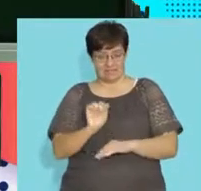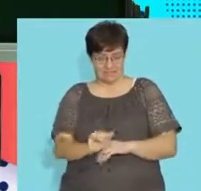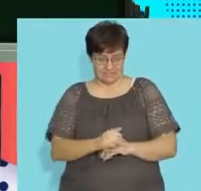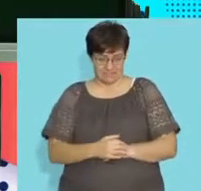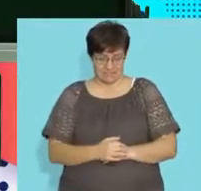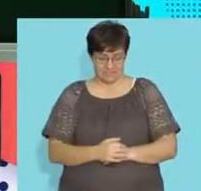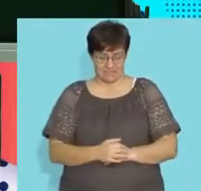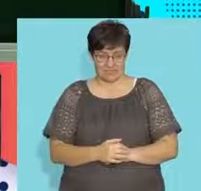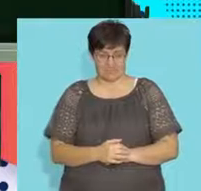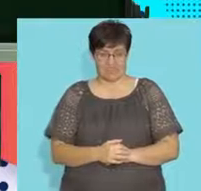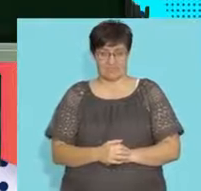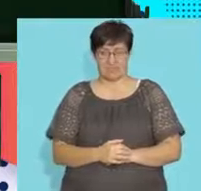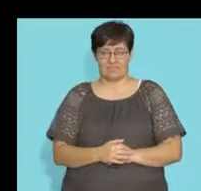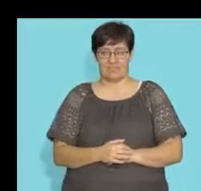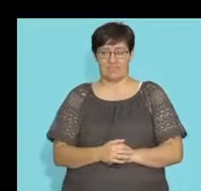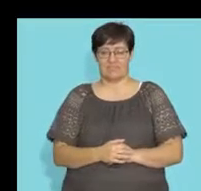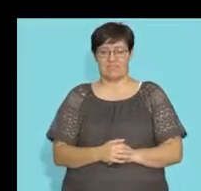reactions.